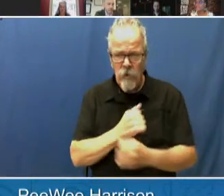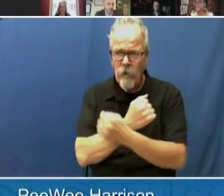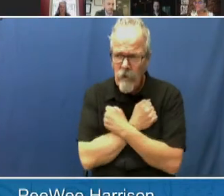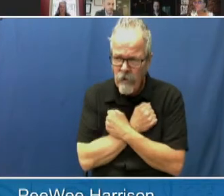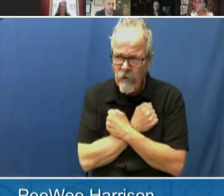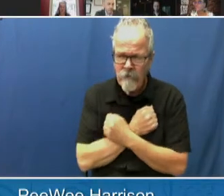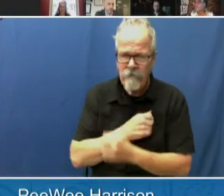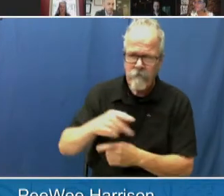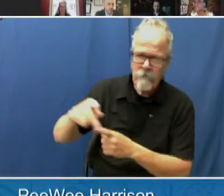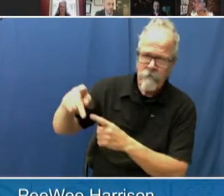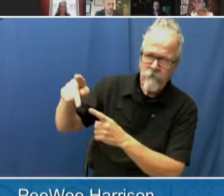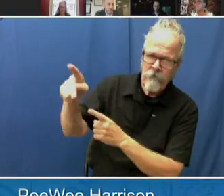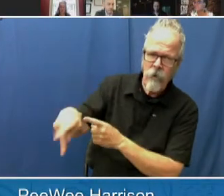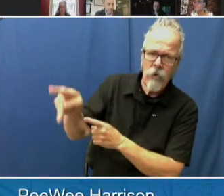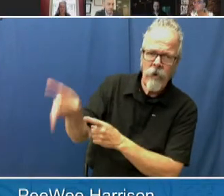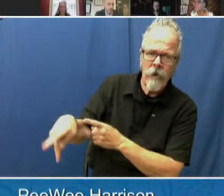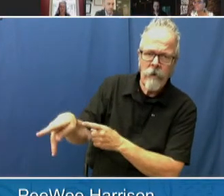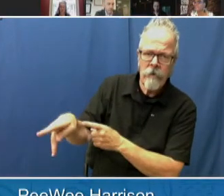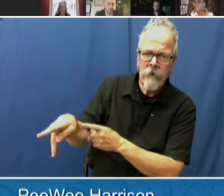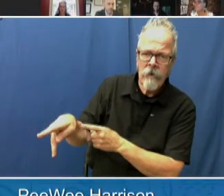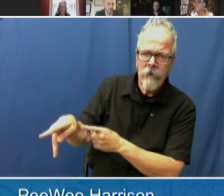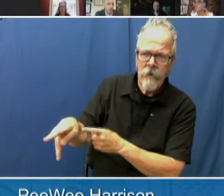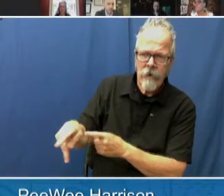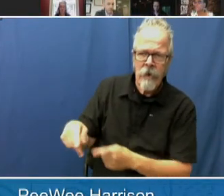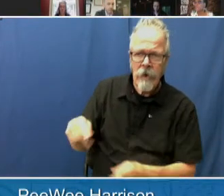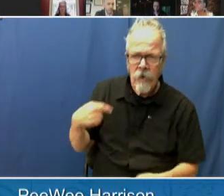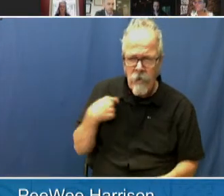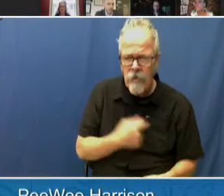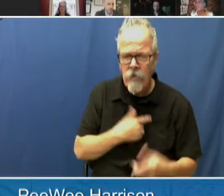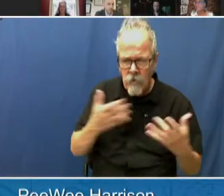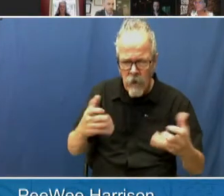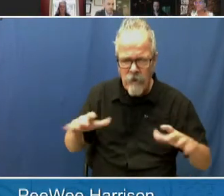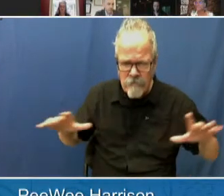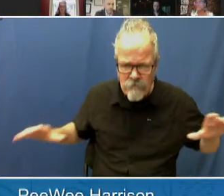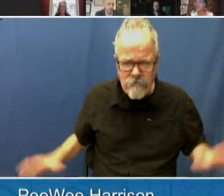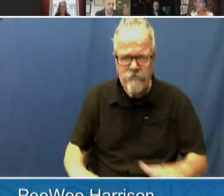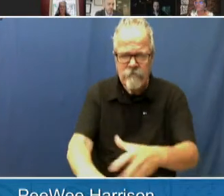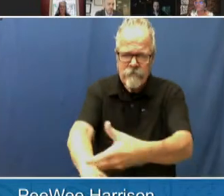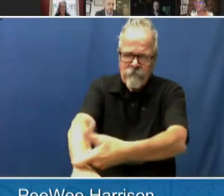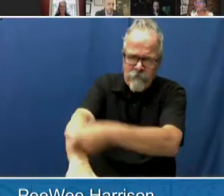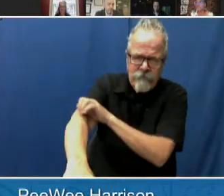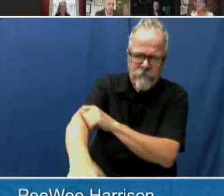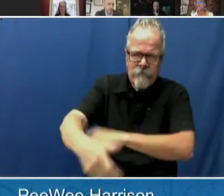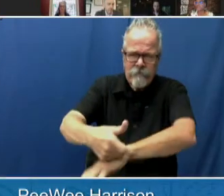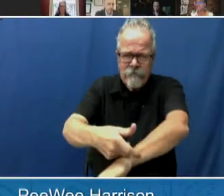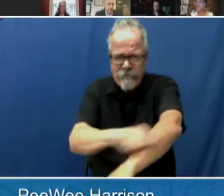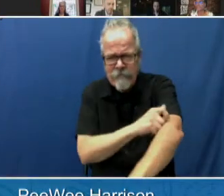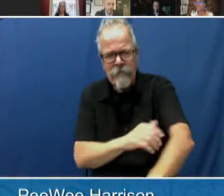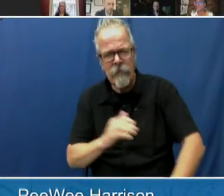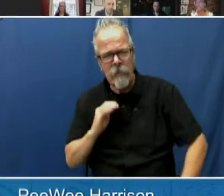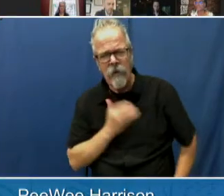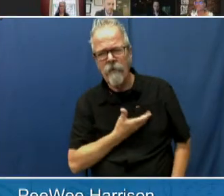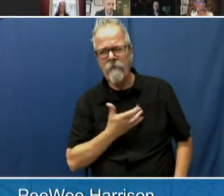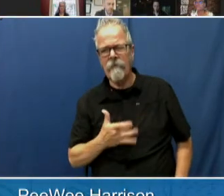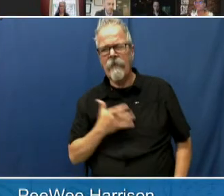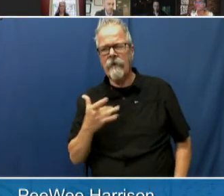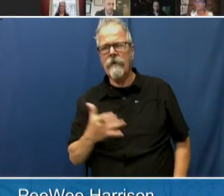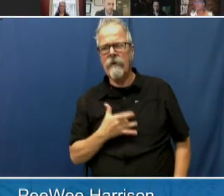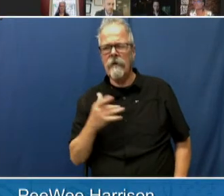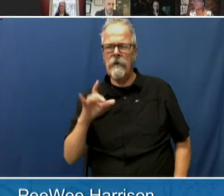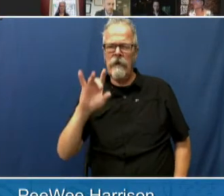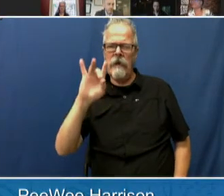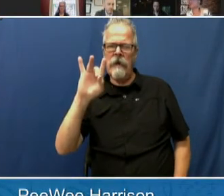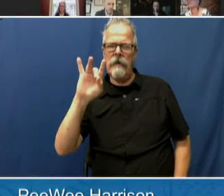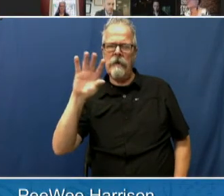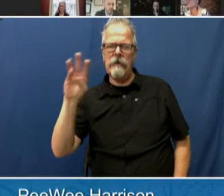think we all want to become proactive people instead of reactive people. You know, we have 86,400 seconds in a day.